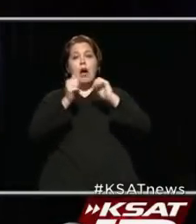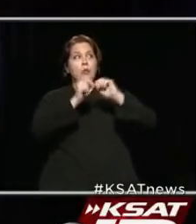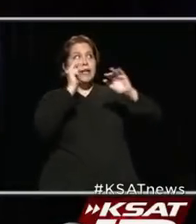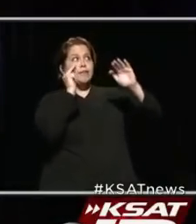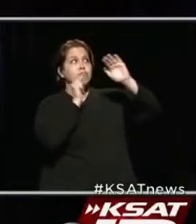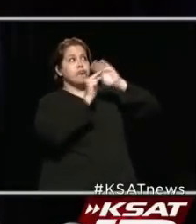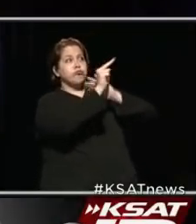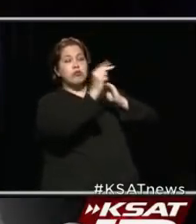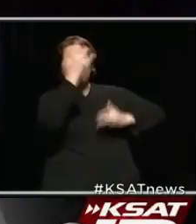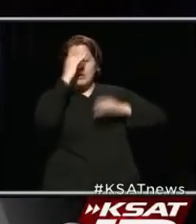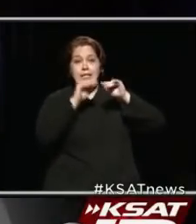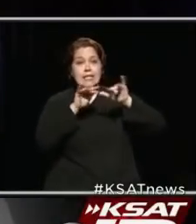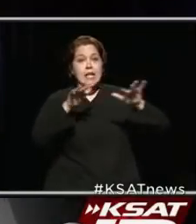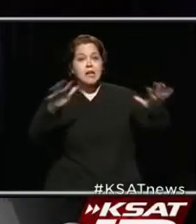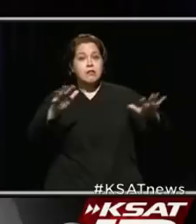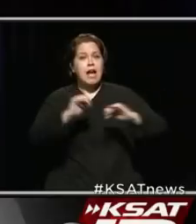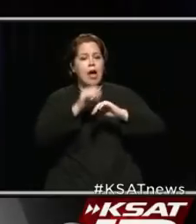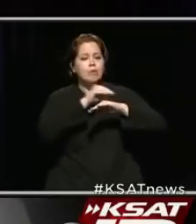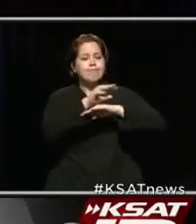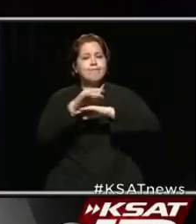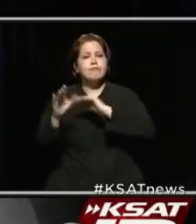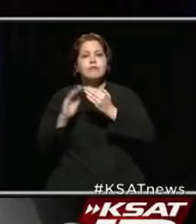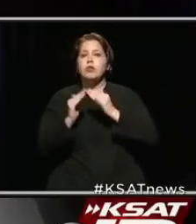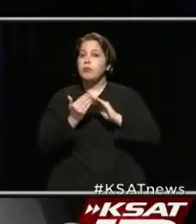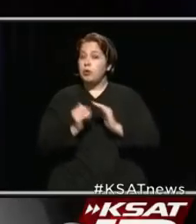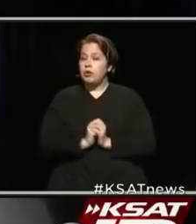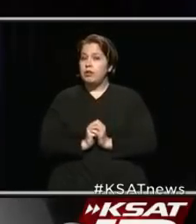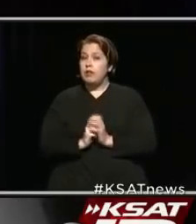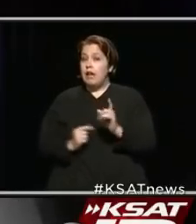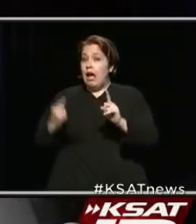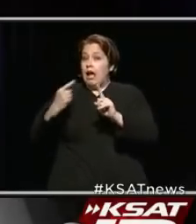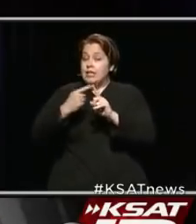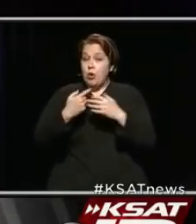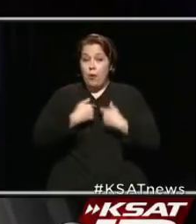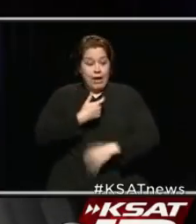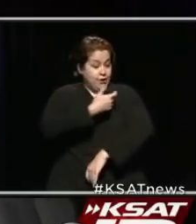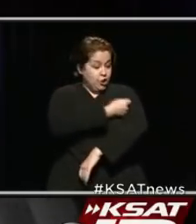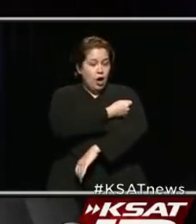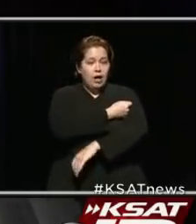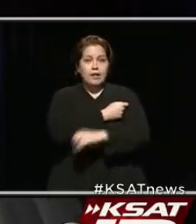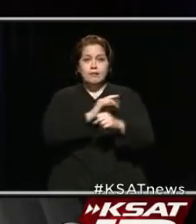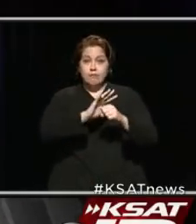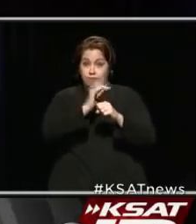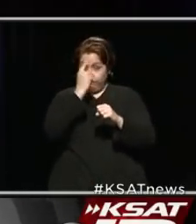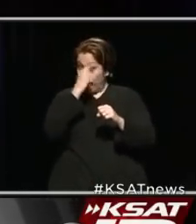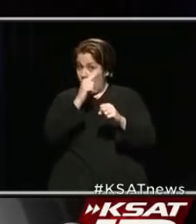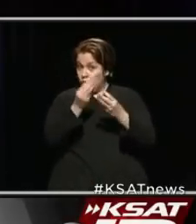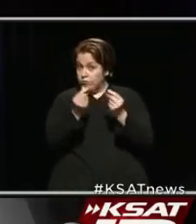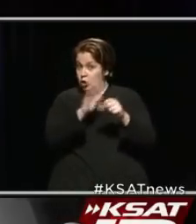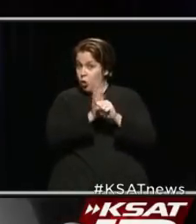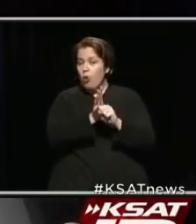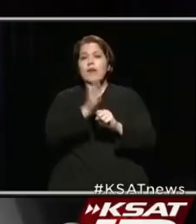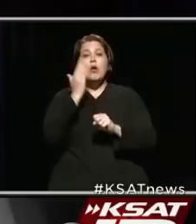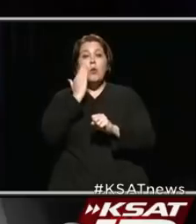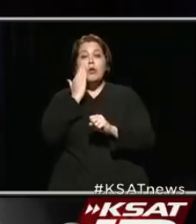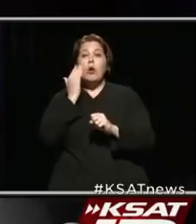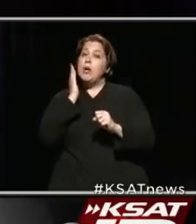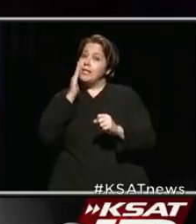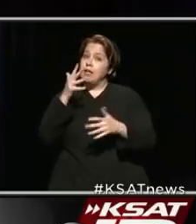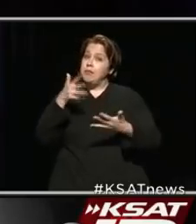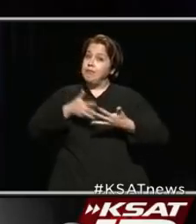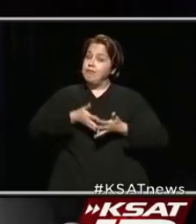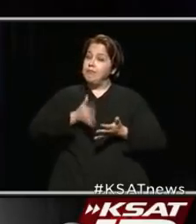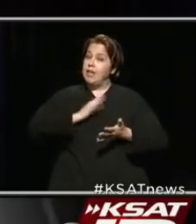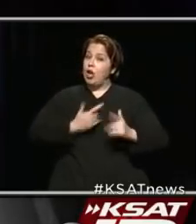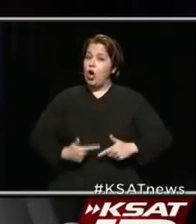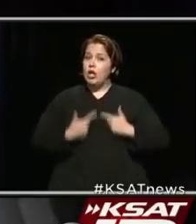what the pandemic is doing in our community. And until there is a vaccine, COVID-19, we know will remain a presence in our lives. The question